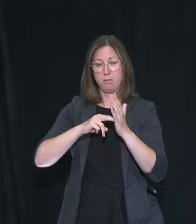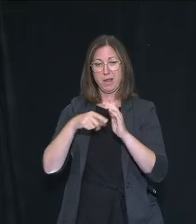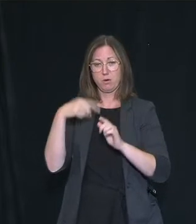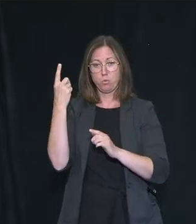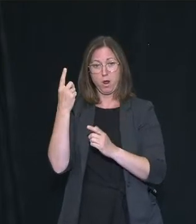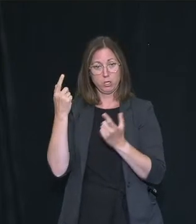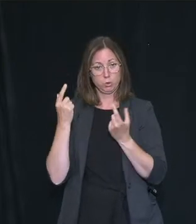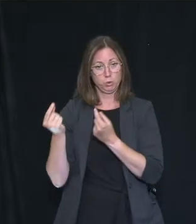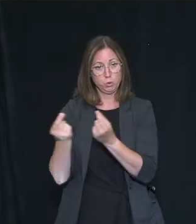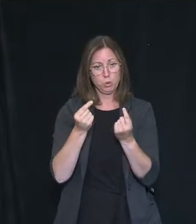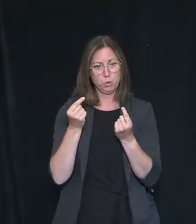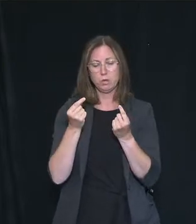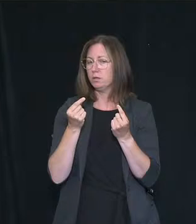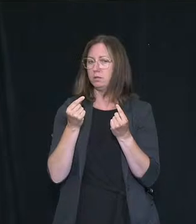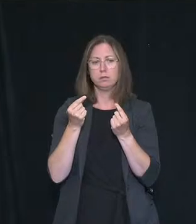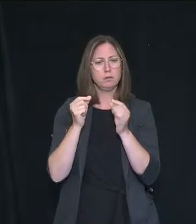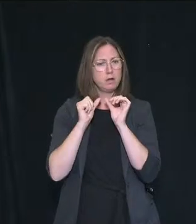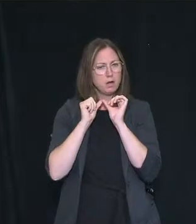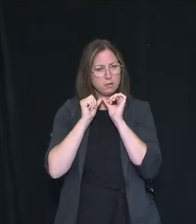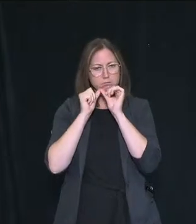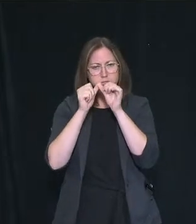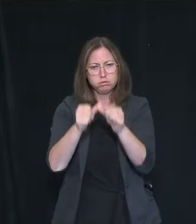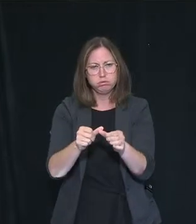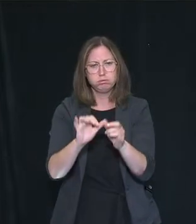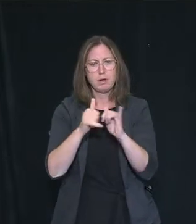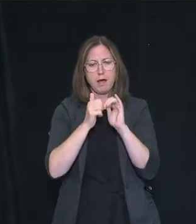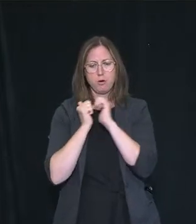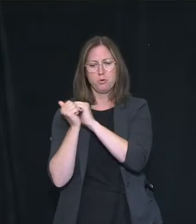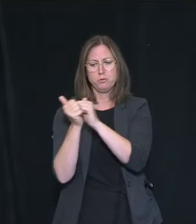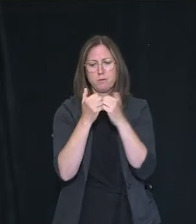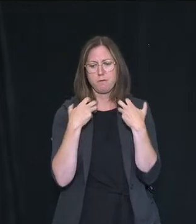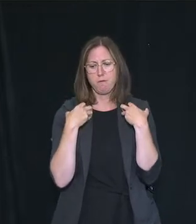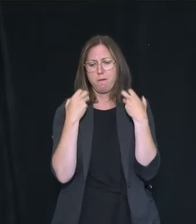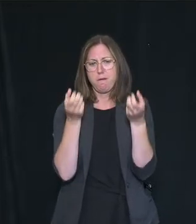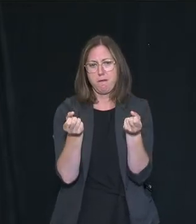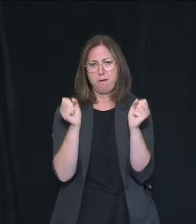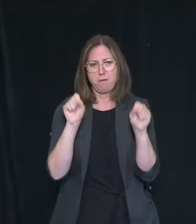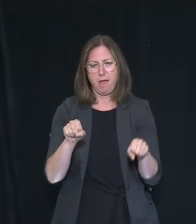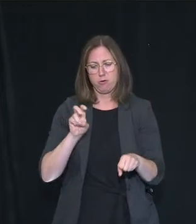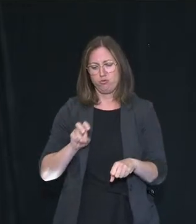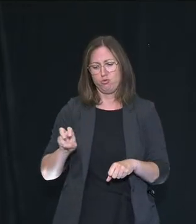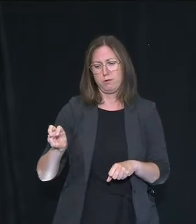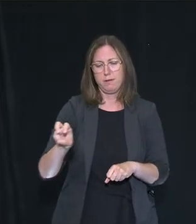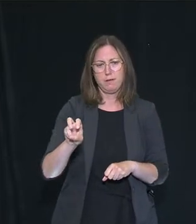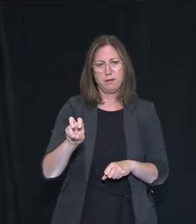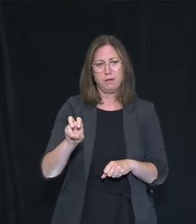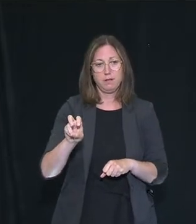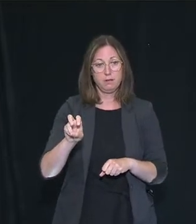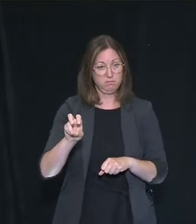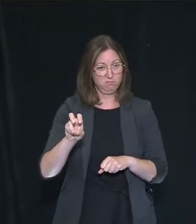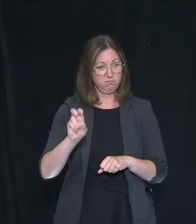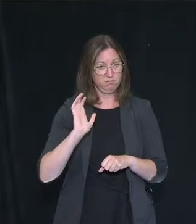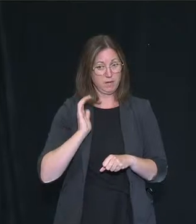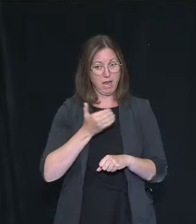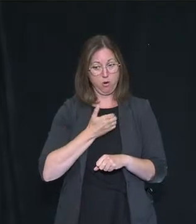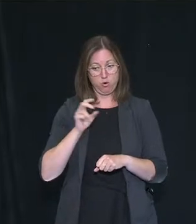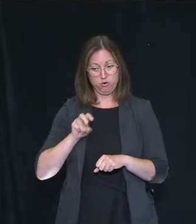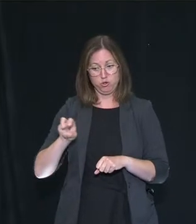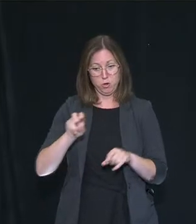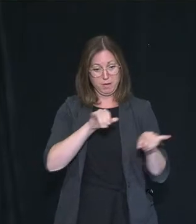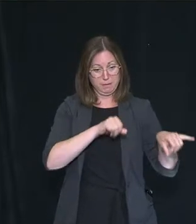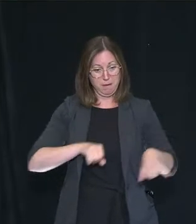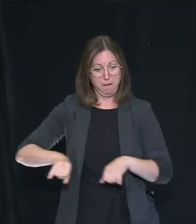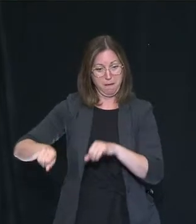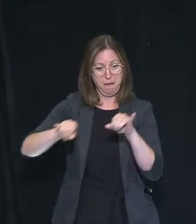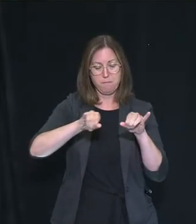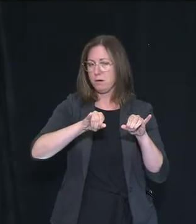a lifetime journey of healing. This journey is different for everyone. I